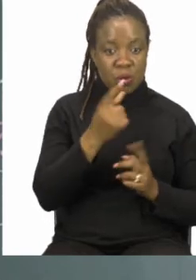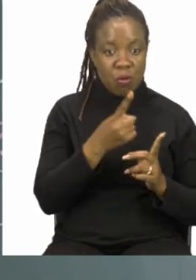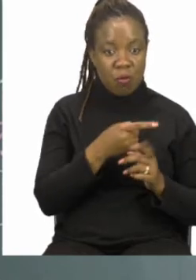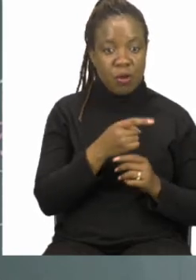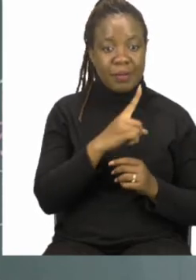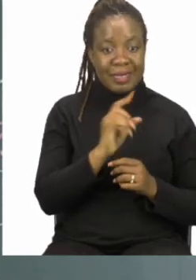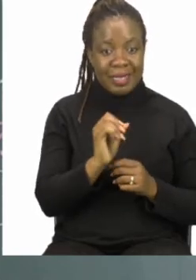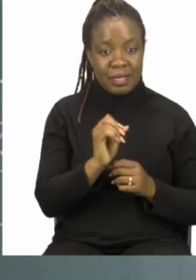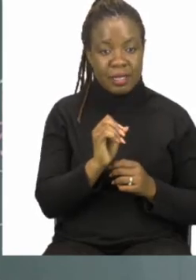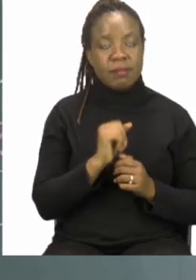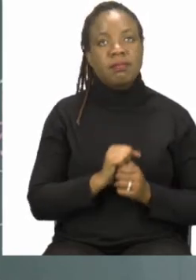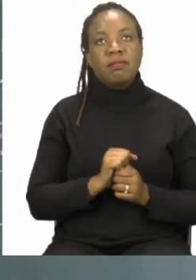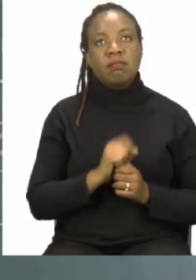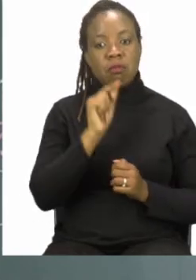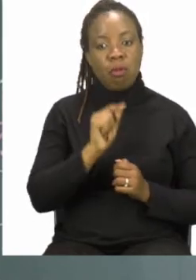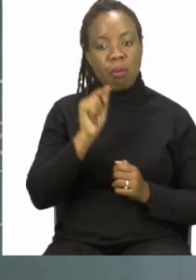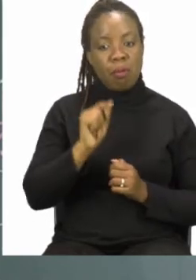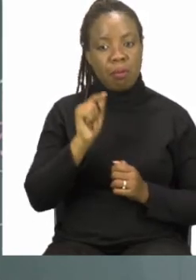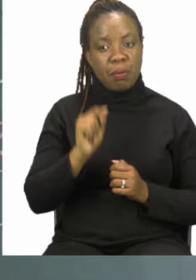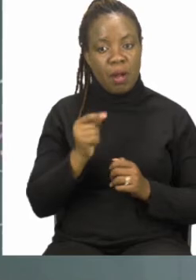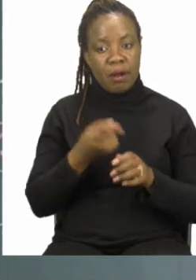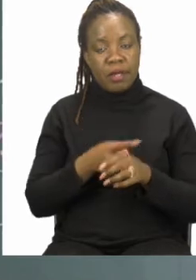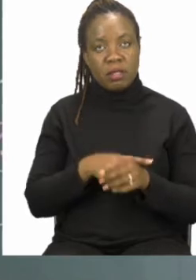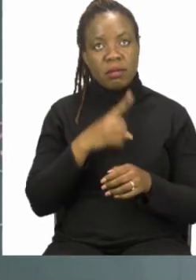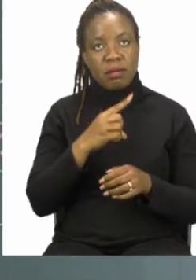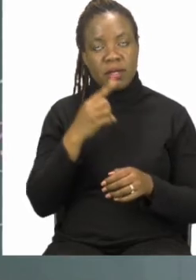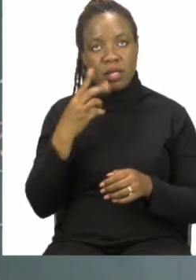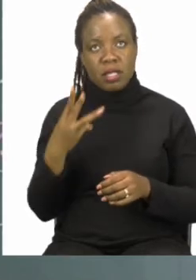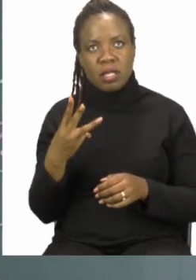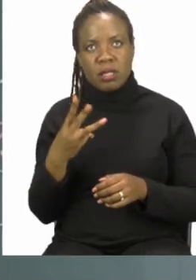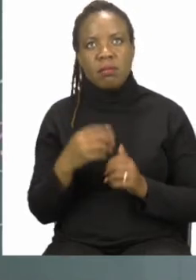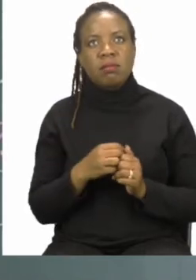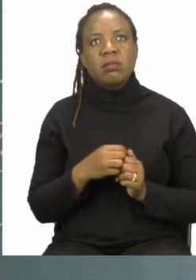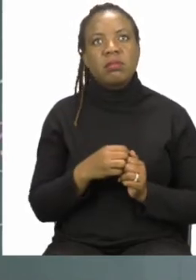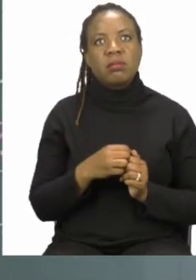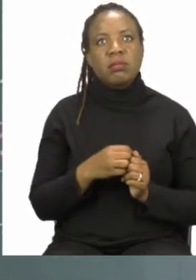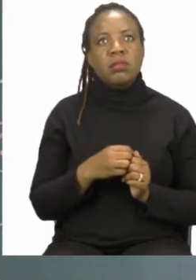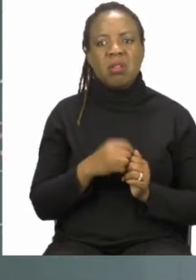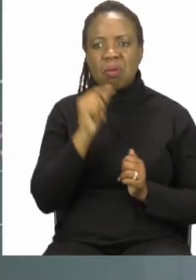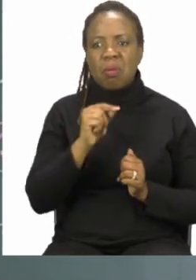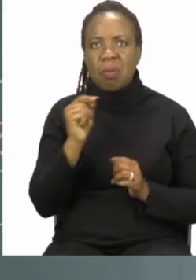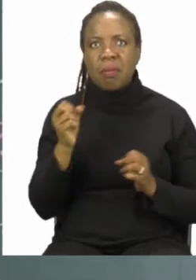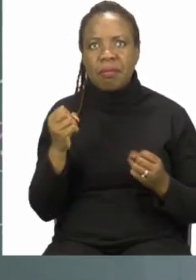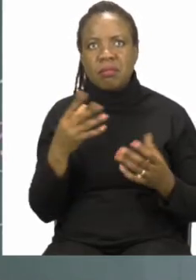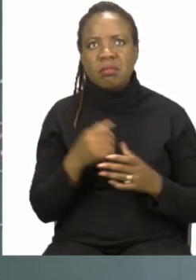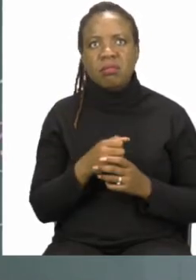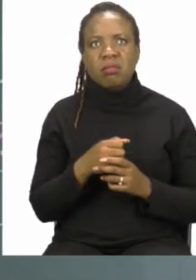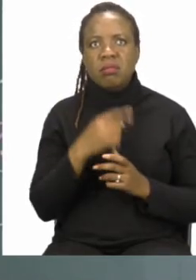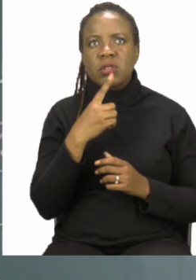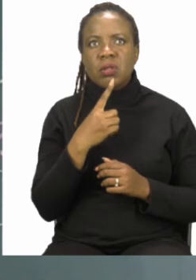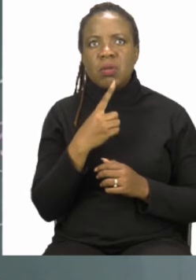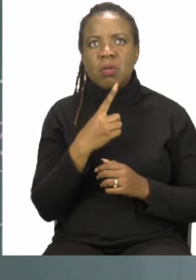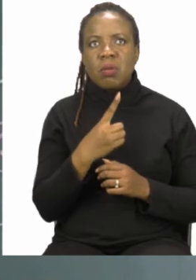count how many sticks we have. The number that we have will be the answer that we're looking for. Let's count our